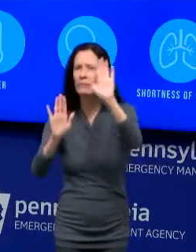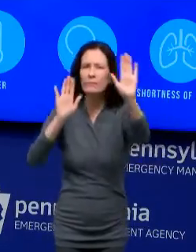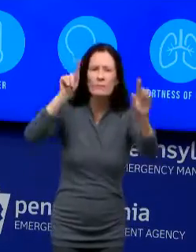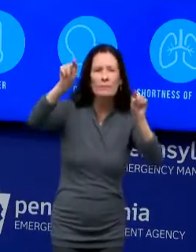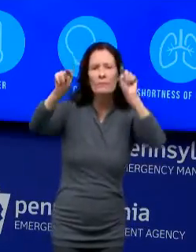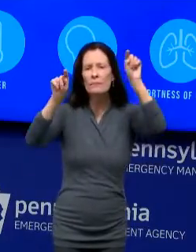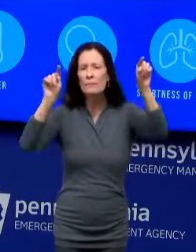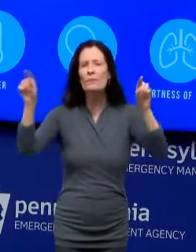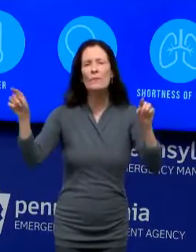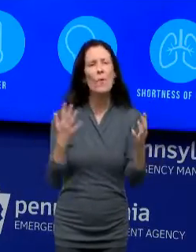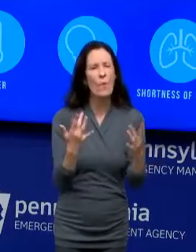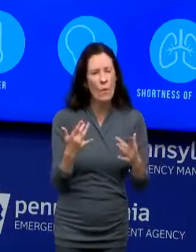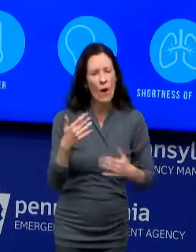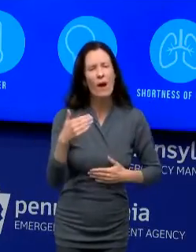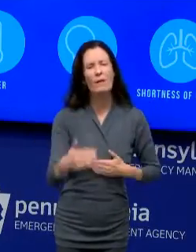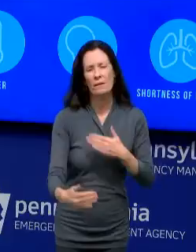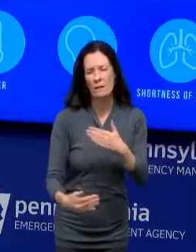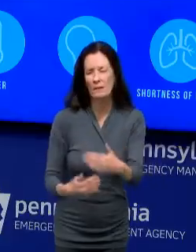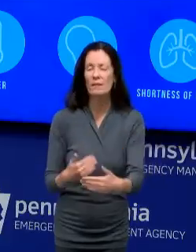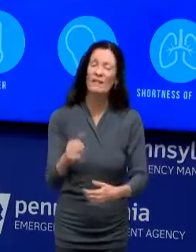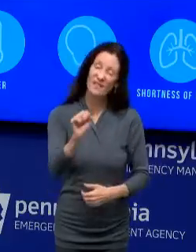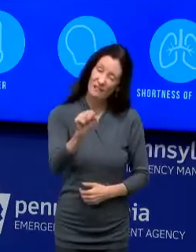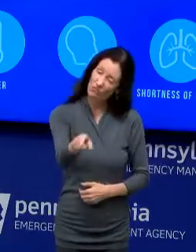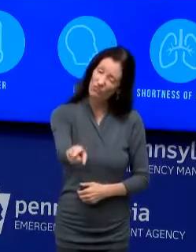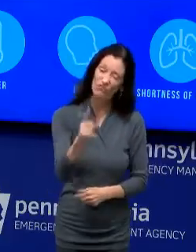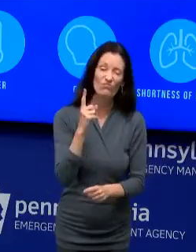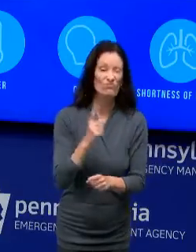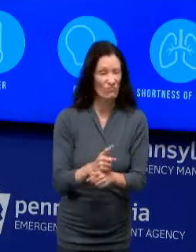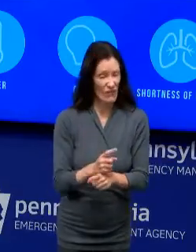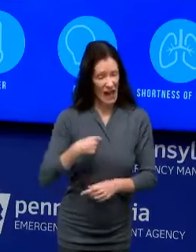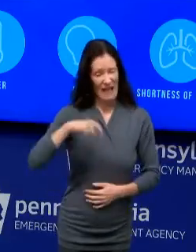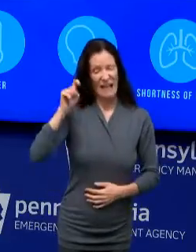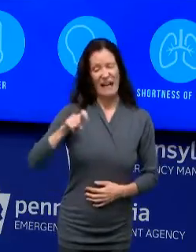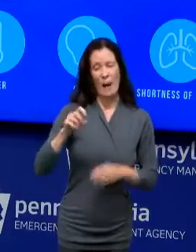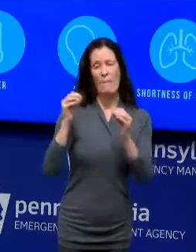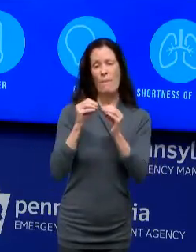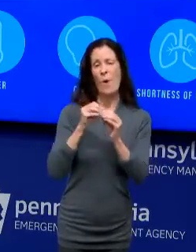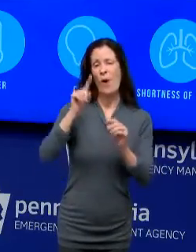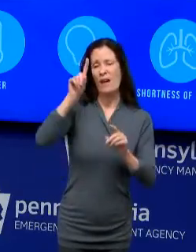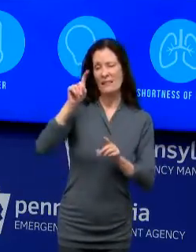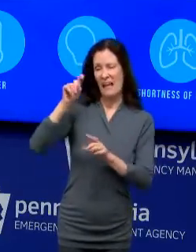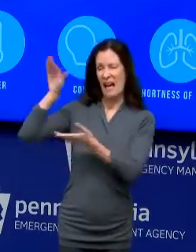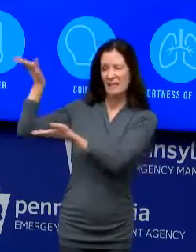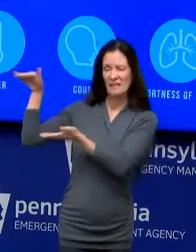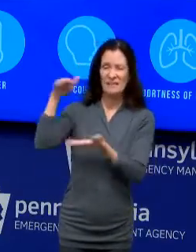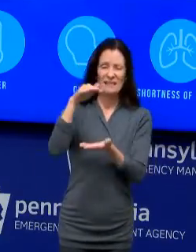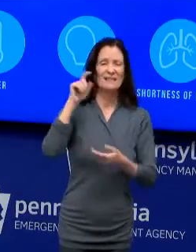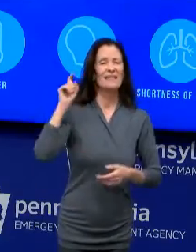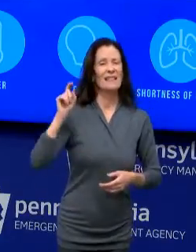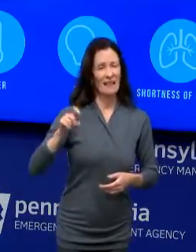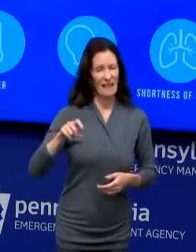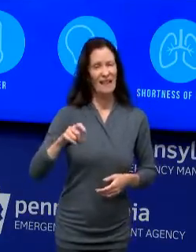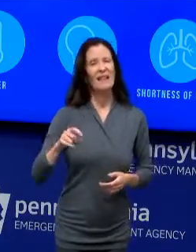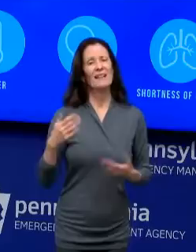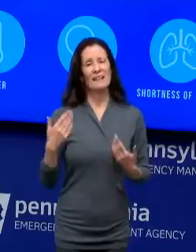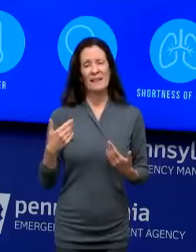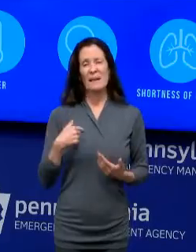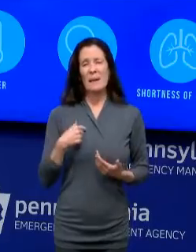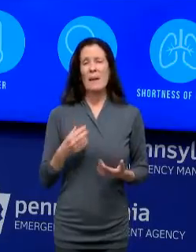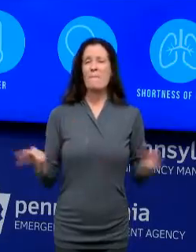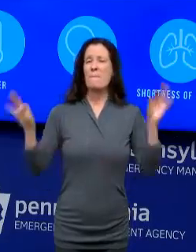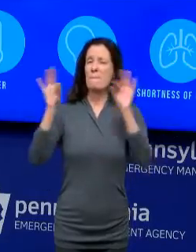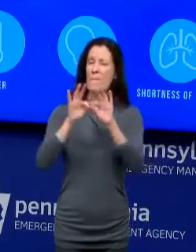need to expand testing, especially in those areas where social distancing, particularly associated with businesses, would potentially